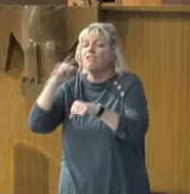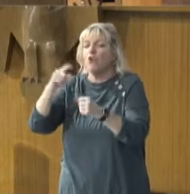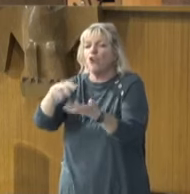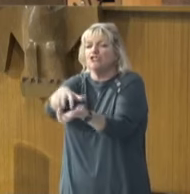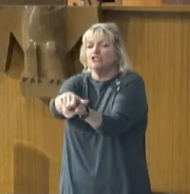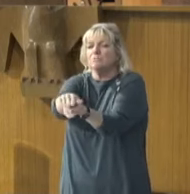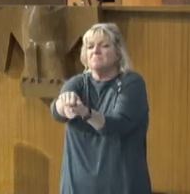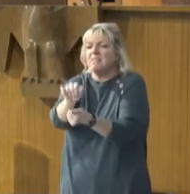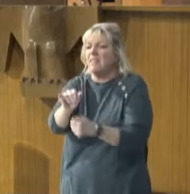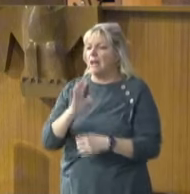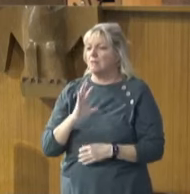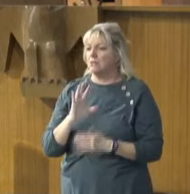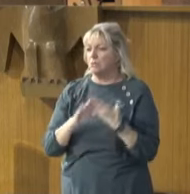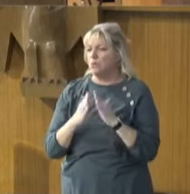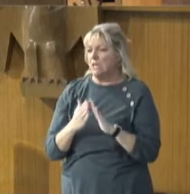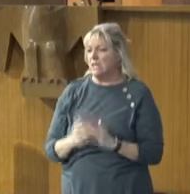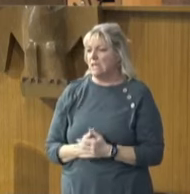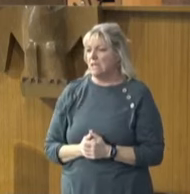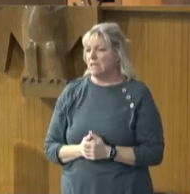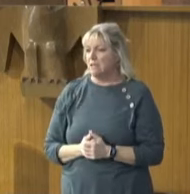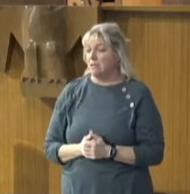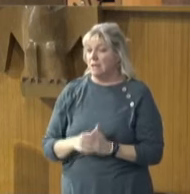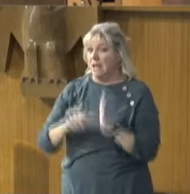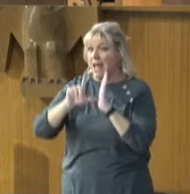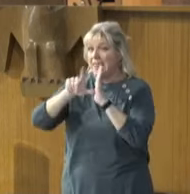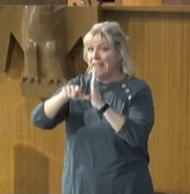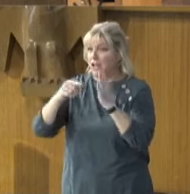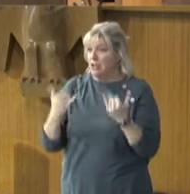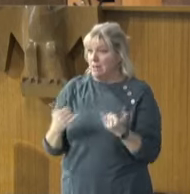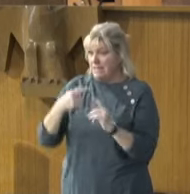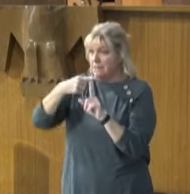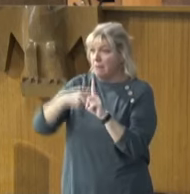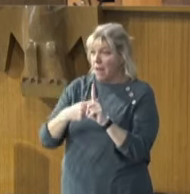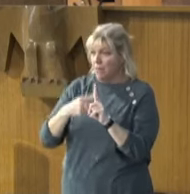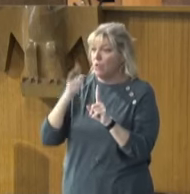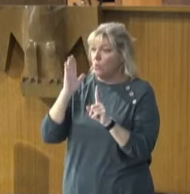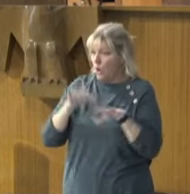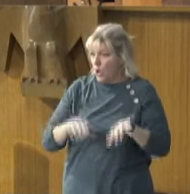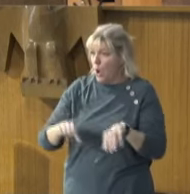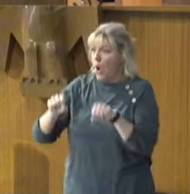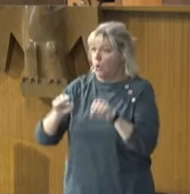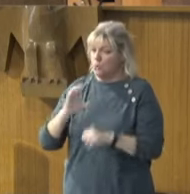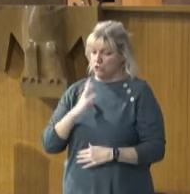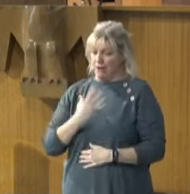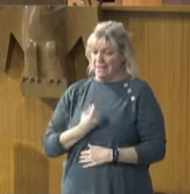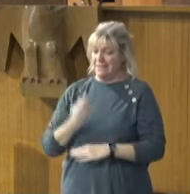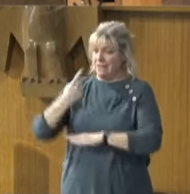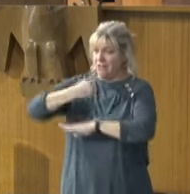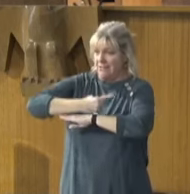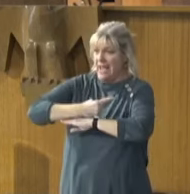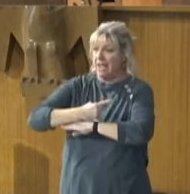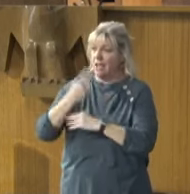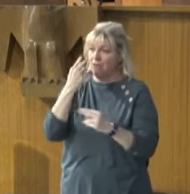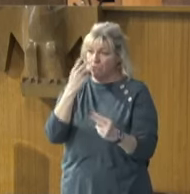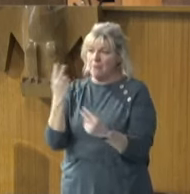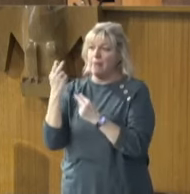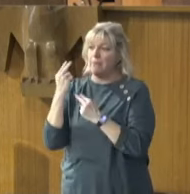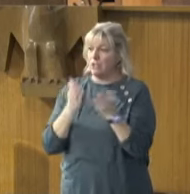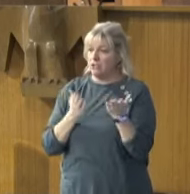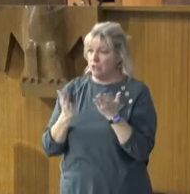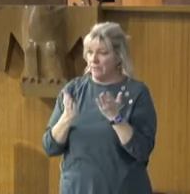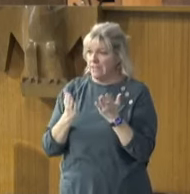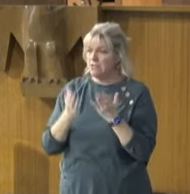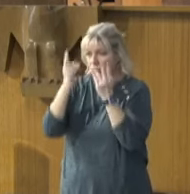transgender community. Later this month, we will be hosting a Transgender Day of Remembrance service to remember transgender